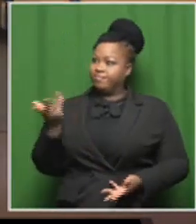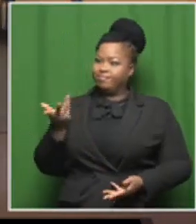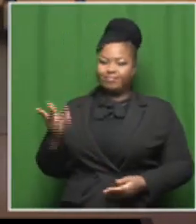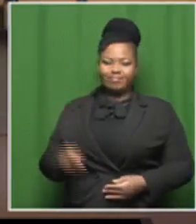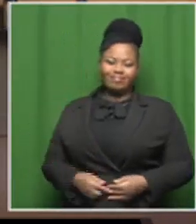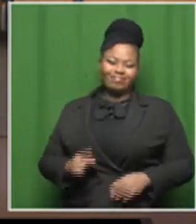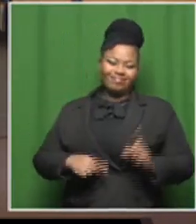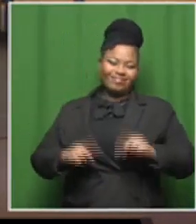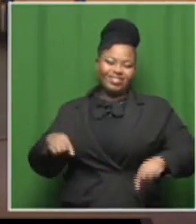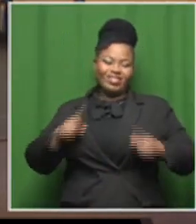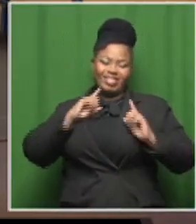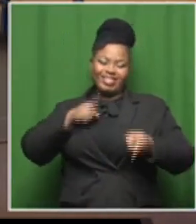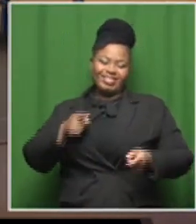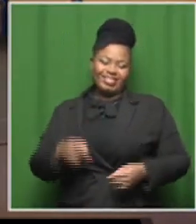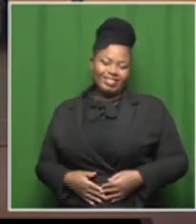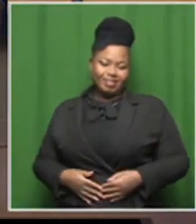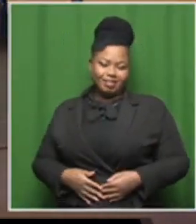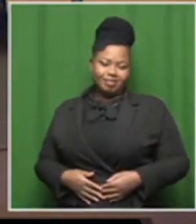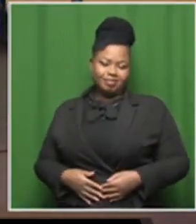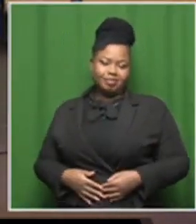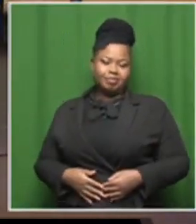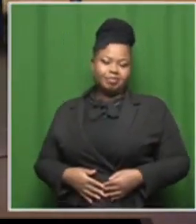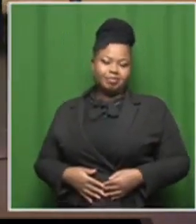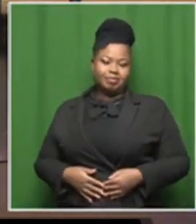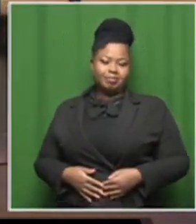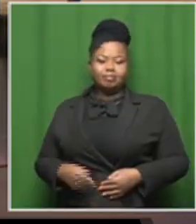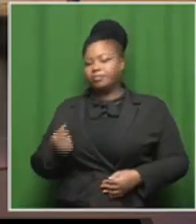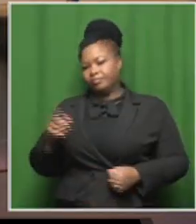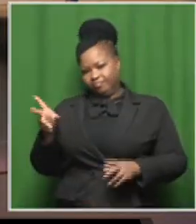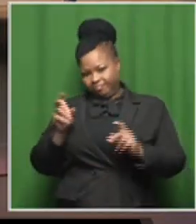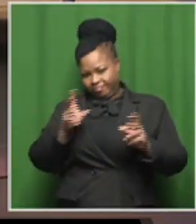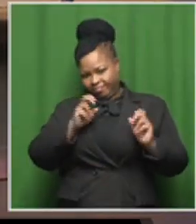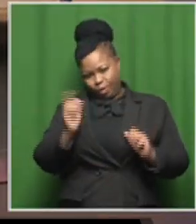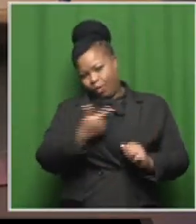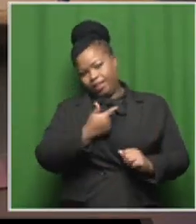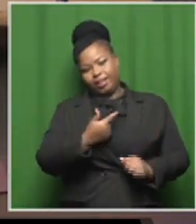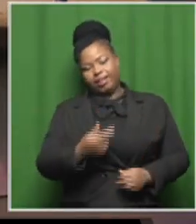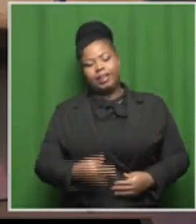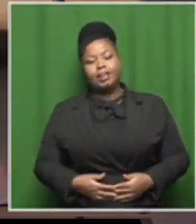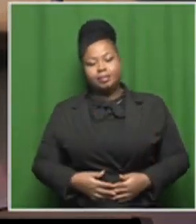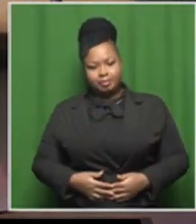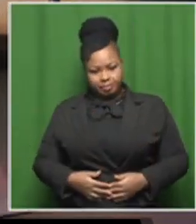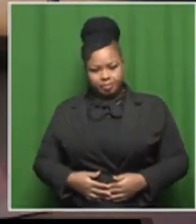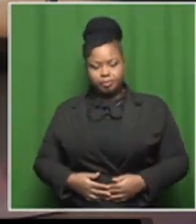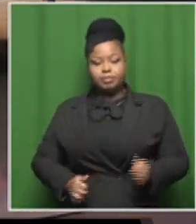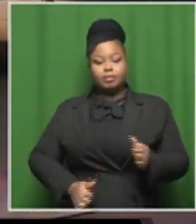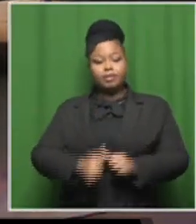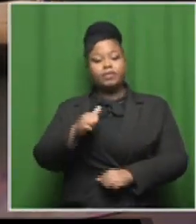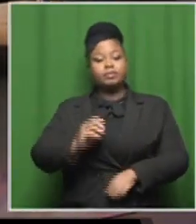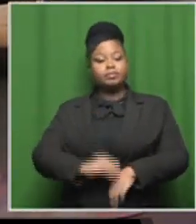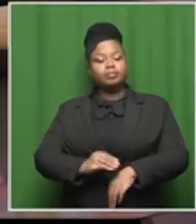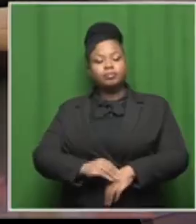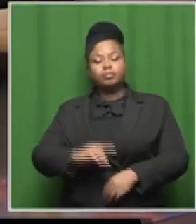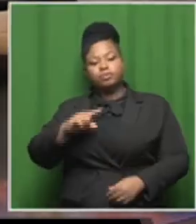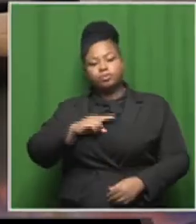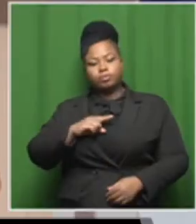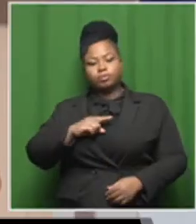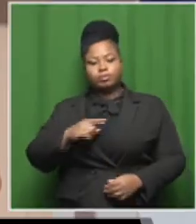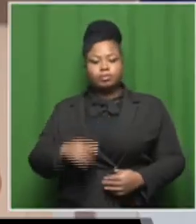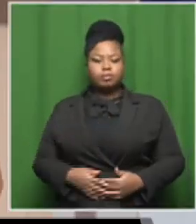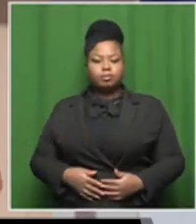got different answers. The first problem is... I want to hear all of them. Yeah, good. That's a good one. The first problem is you tend to